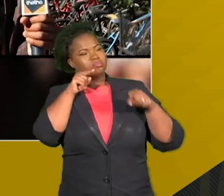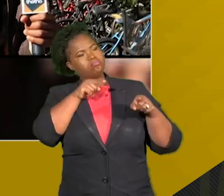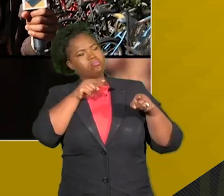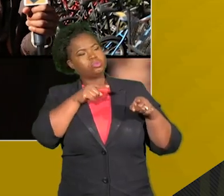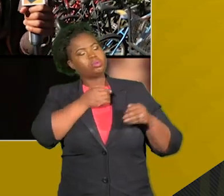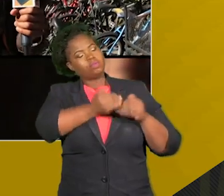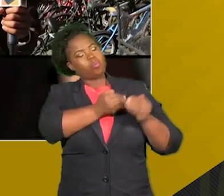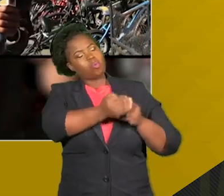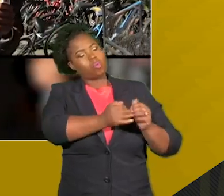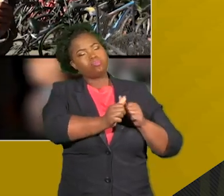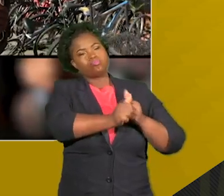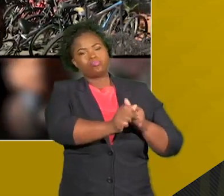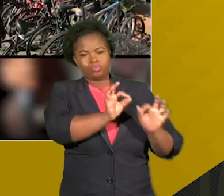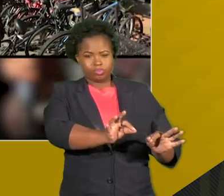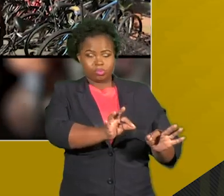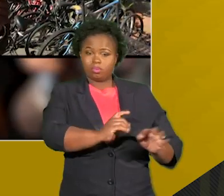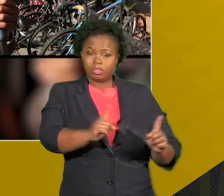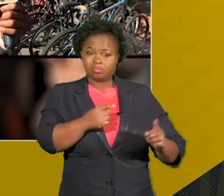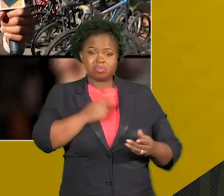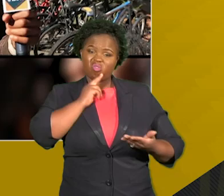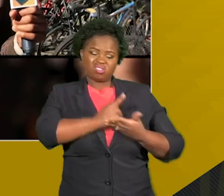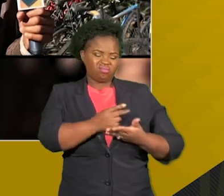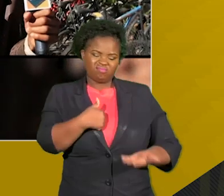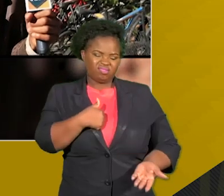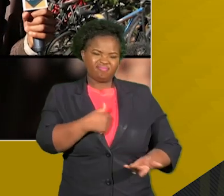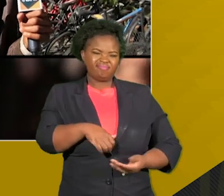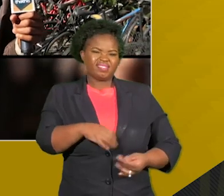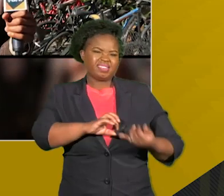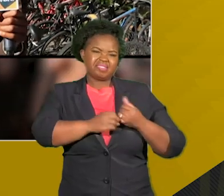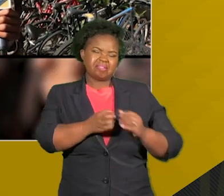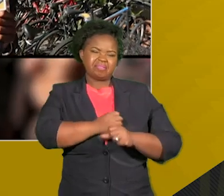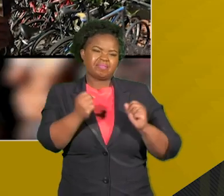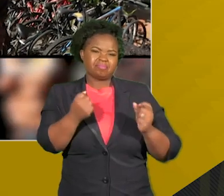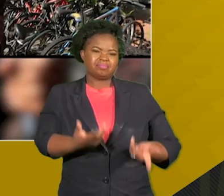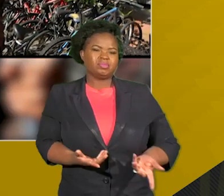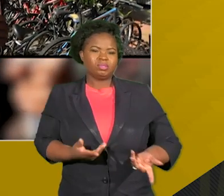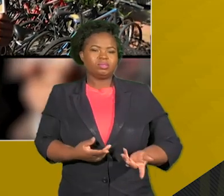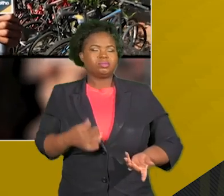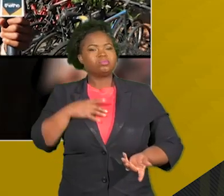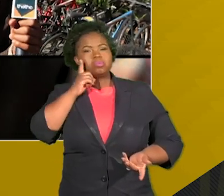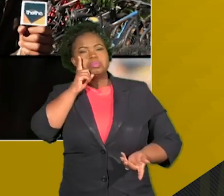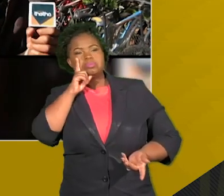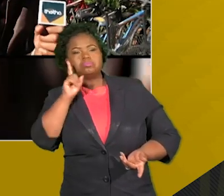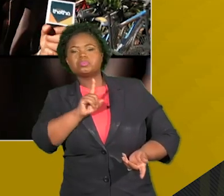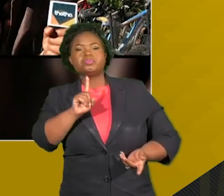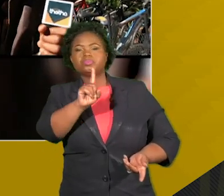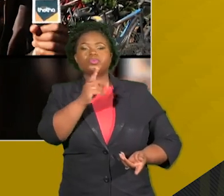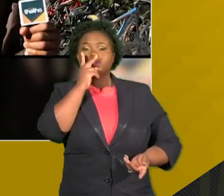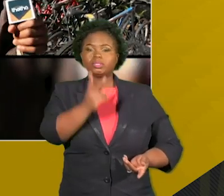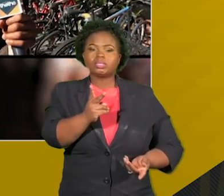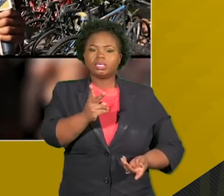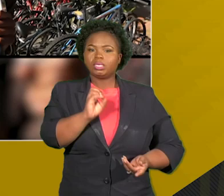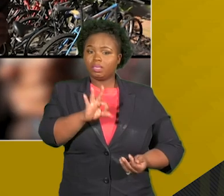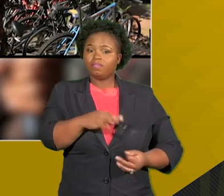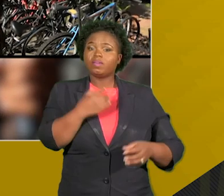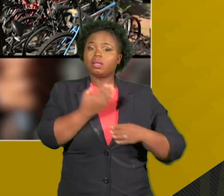being used? So, and I, to be quite honest with you, I don't think I make enough effort on that. Just to say that I should walk down the street and see it